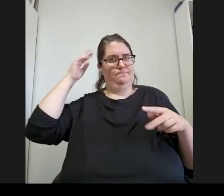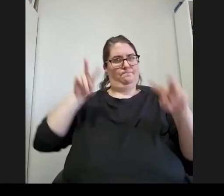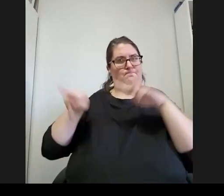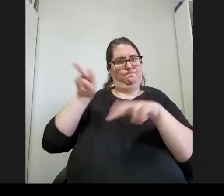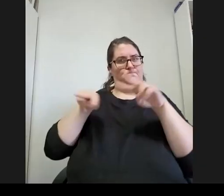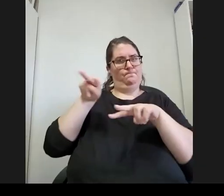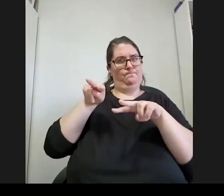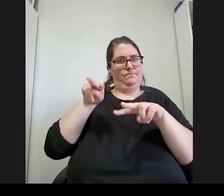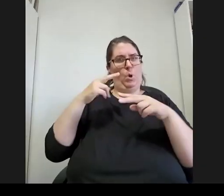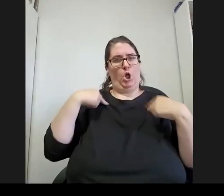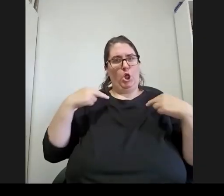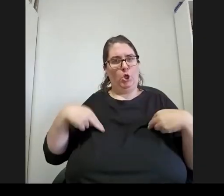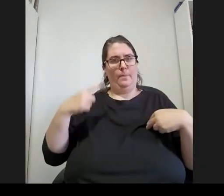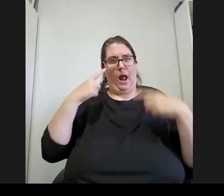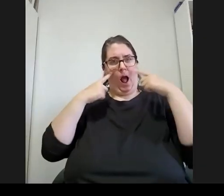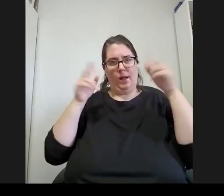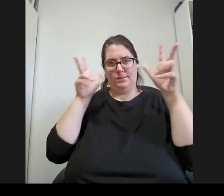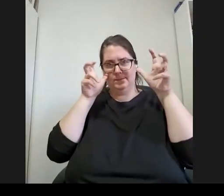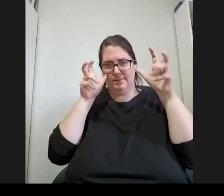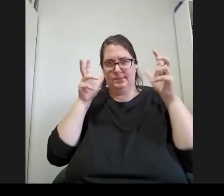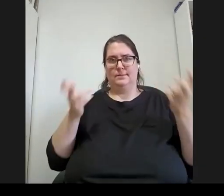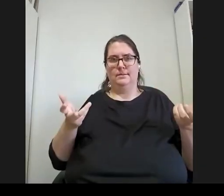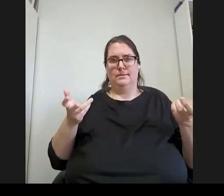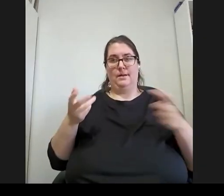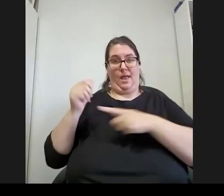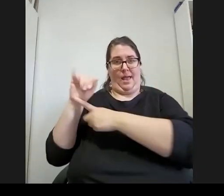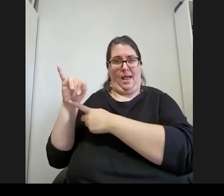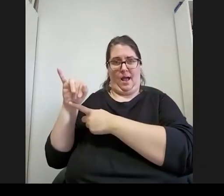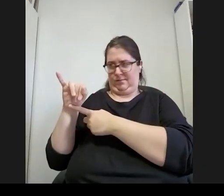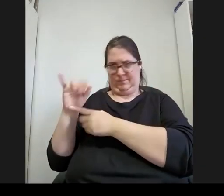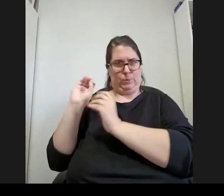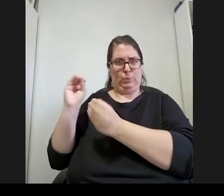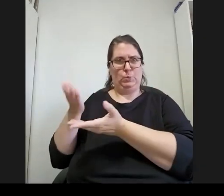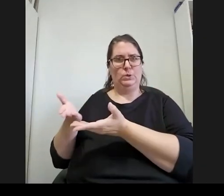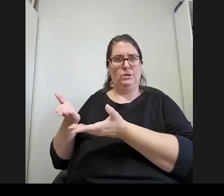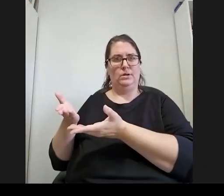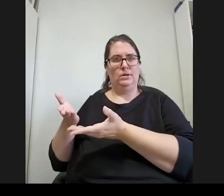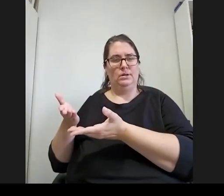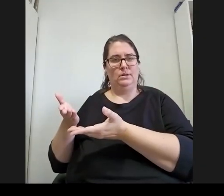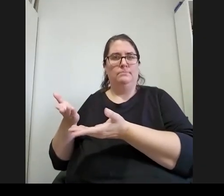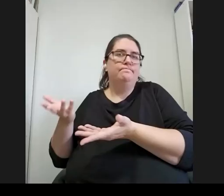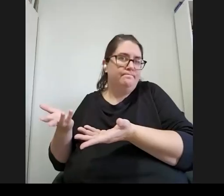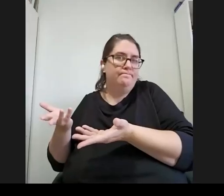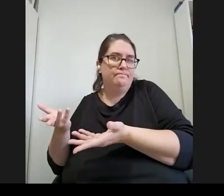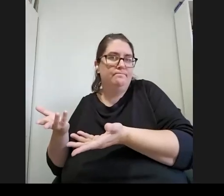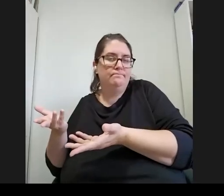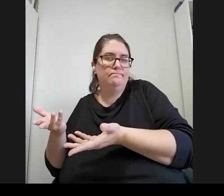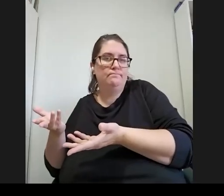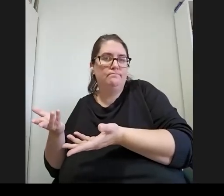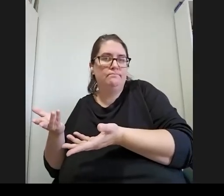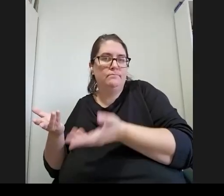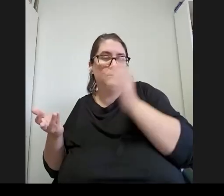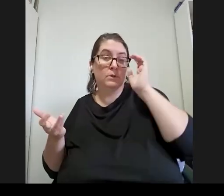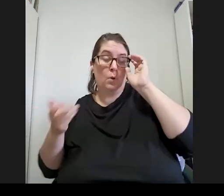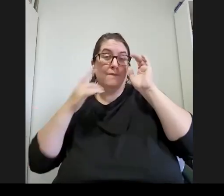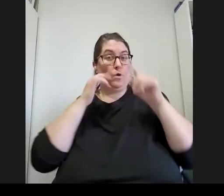that human professional judgment to be applied. And in fact, what we say is that in our trainings, that